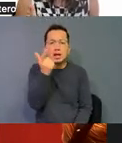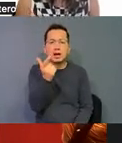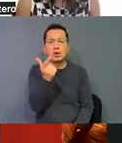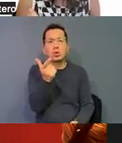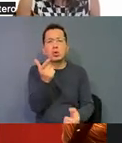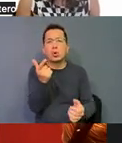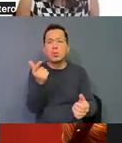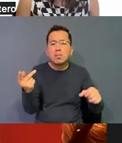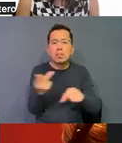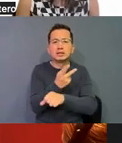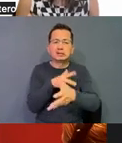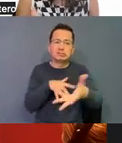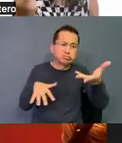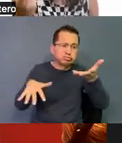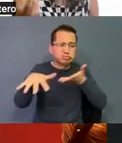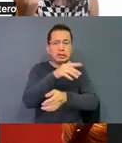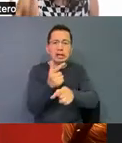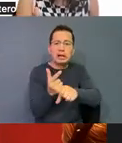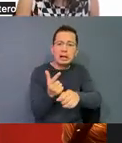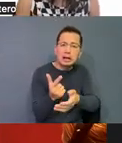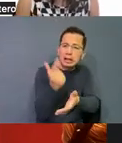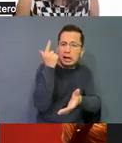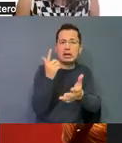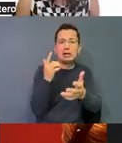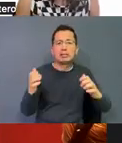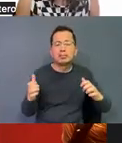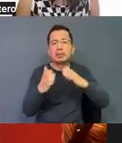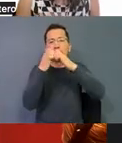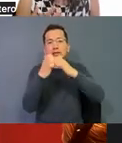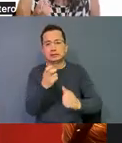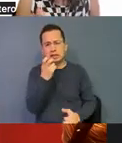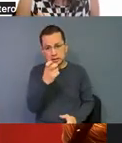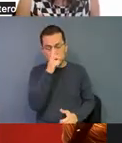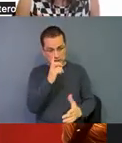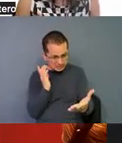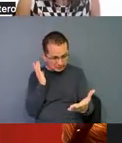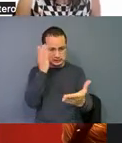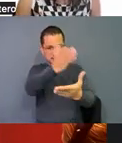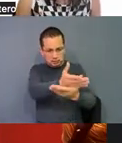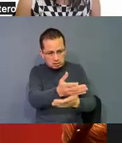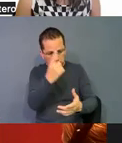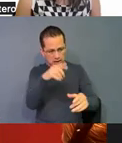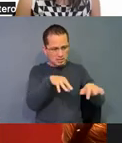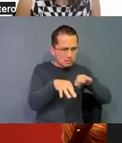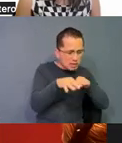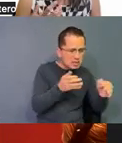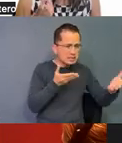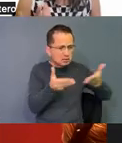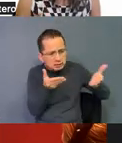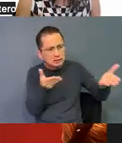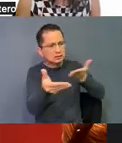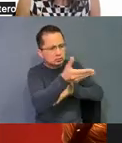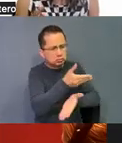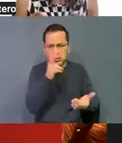highly rewarding experience because you are there for people at a time of dire need, it can also be